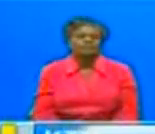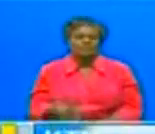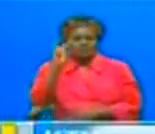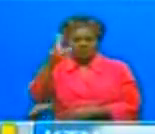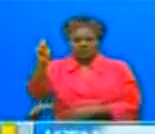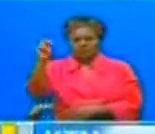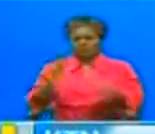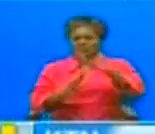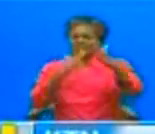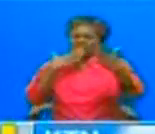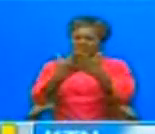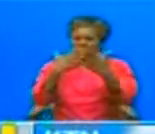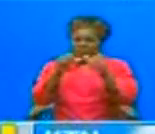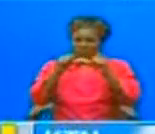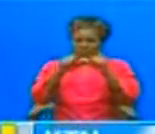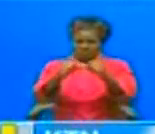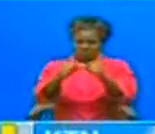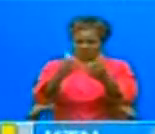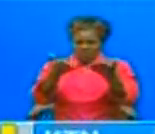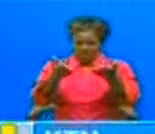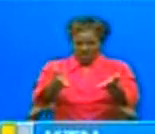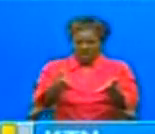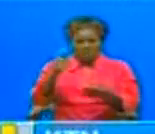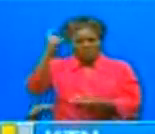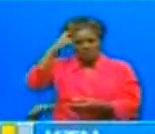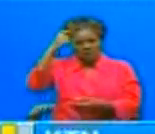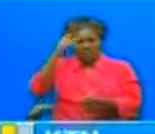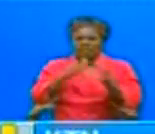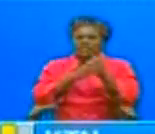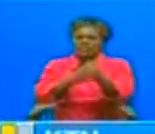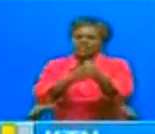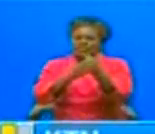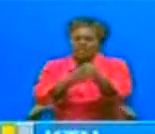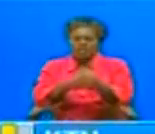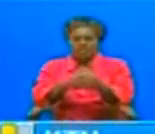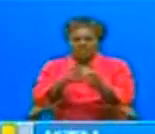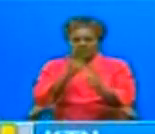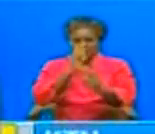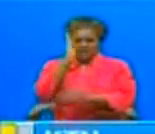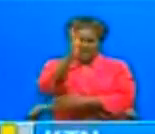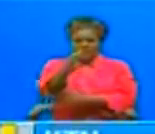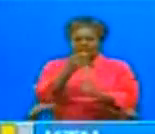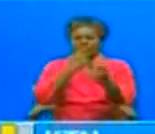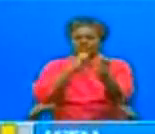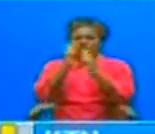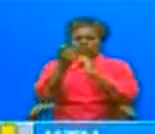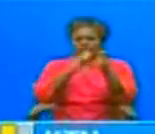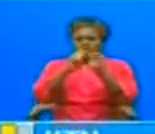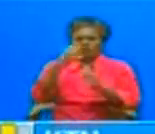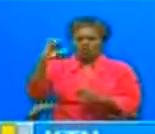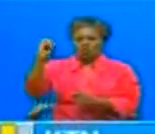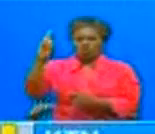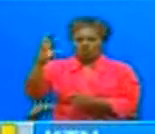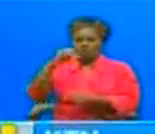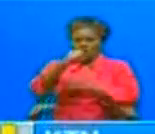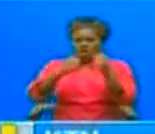You're watching KTN Prime. Thank you for staying with us. Let's pick the minds of some of our leaders on a one-on-one segment. And